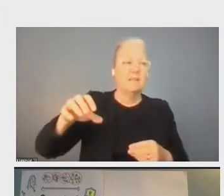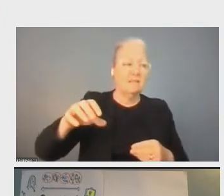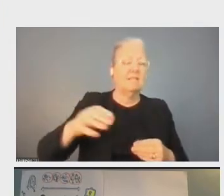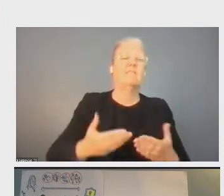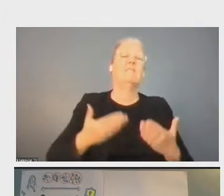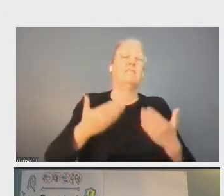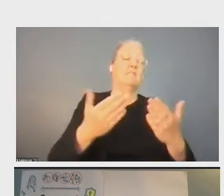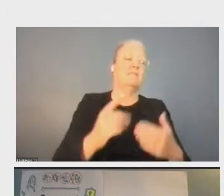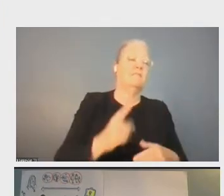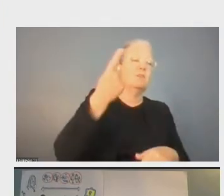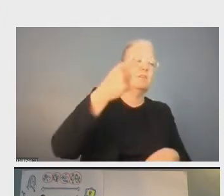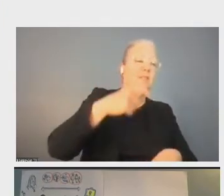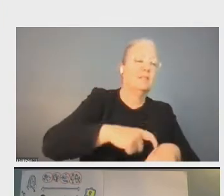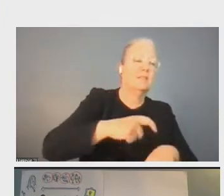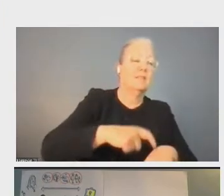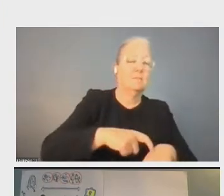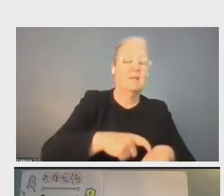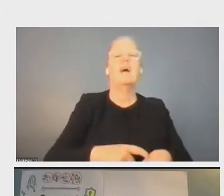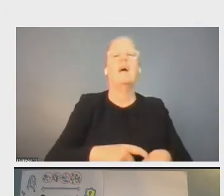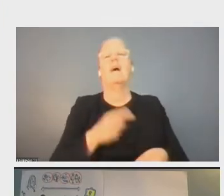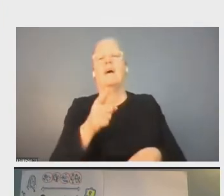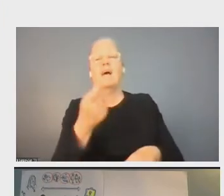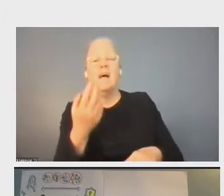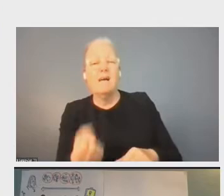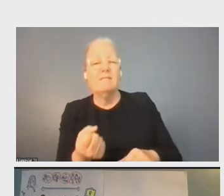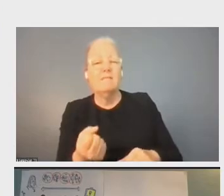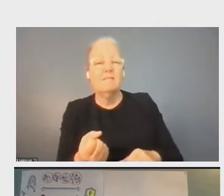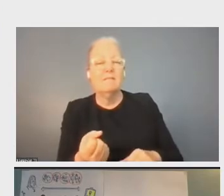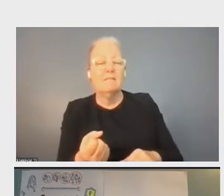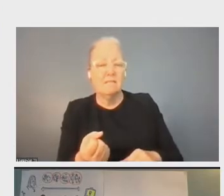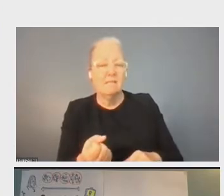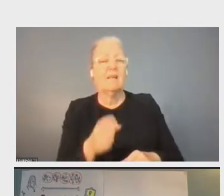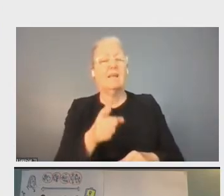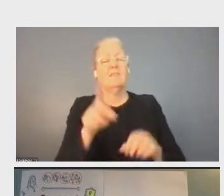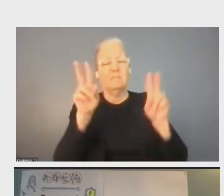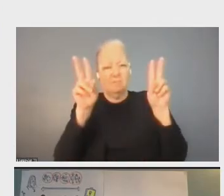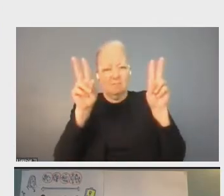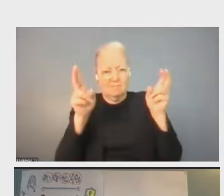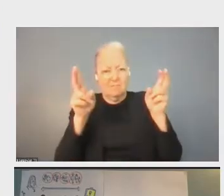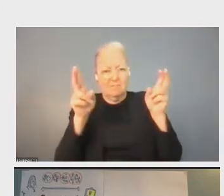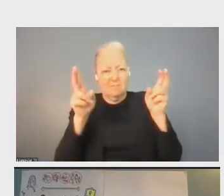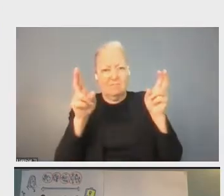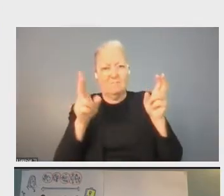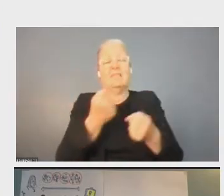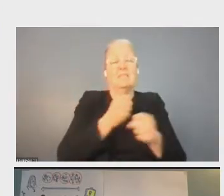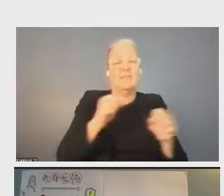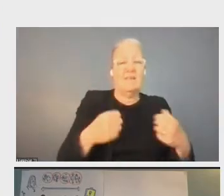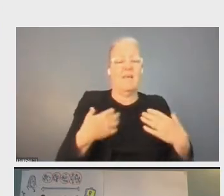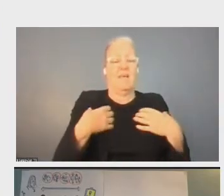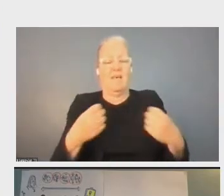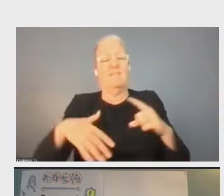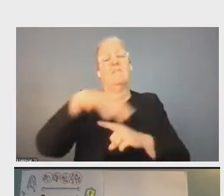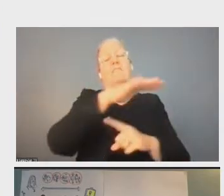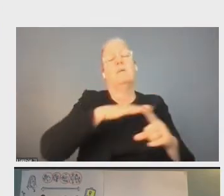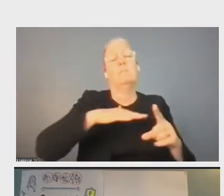time having a key topic of a safe and healthy environment. We also have